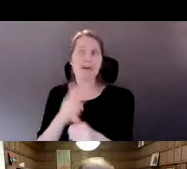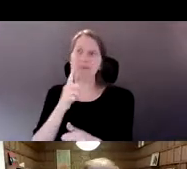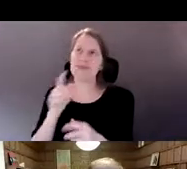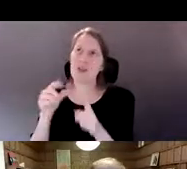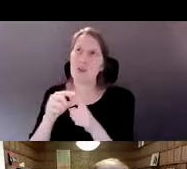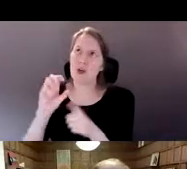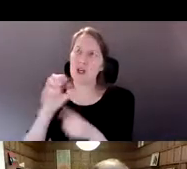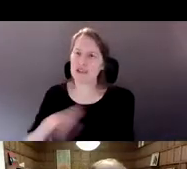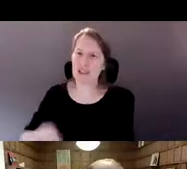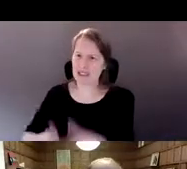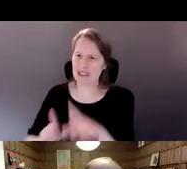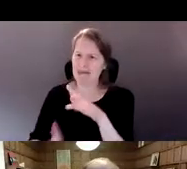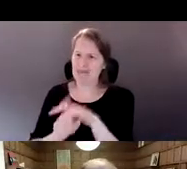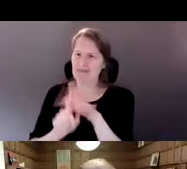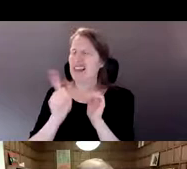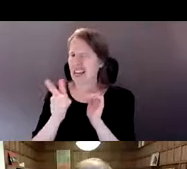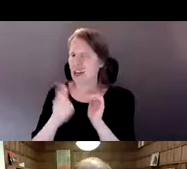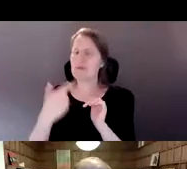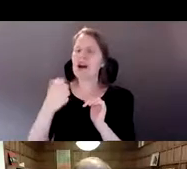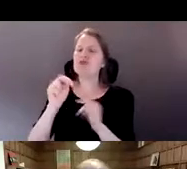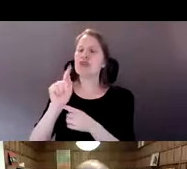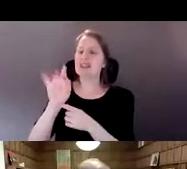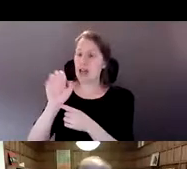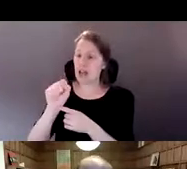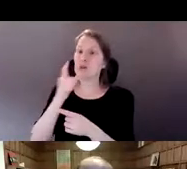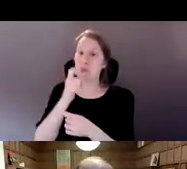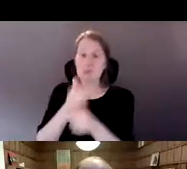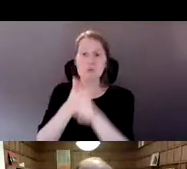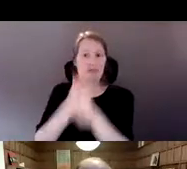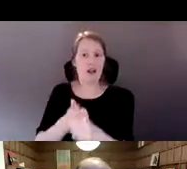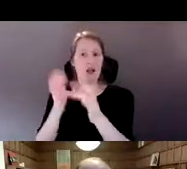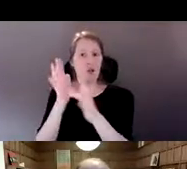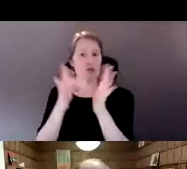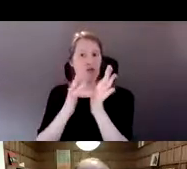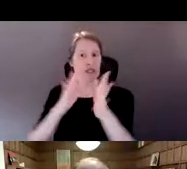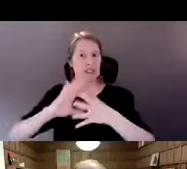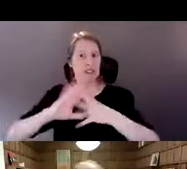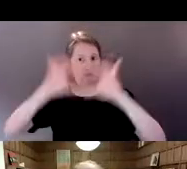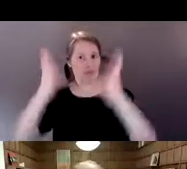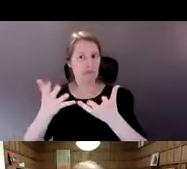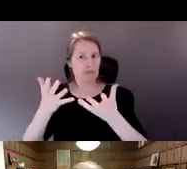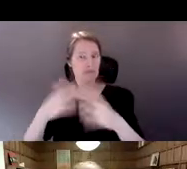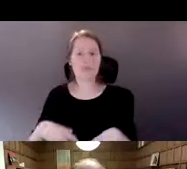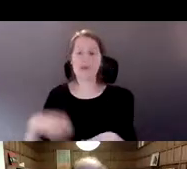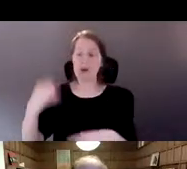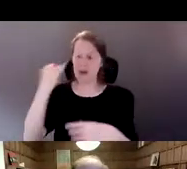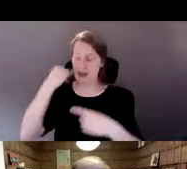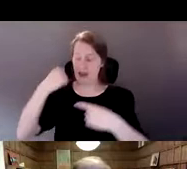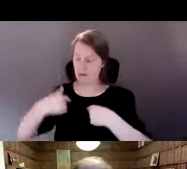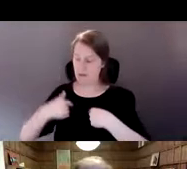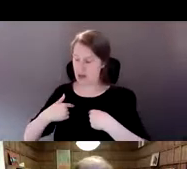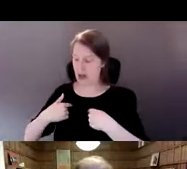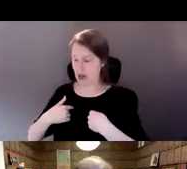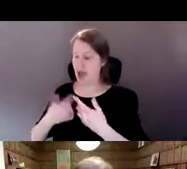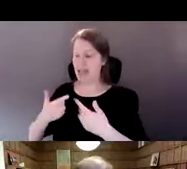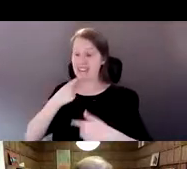but Gentile followers of Jesus. And they're asking, if a Gentile follower of Jesus behaves a certain